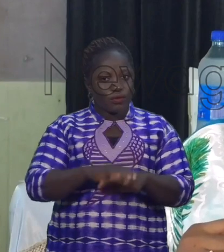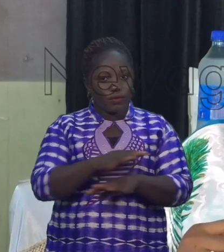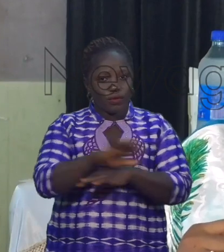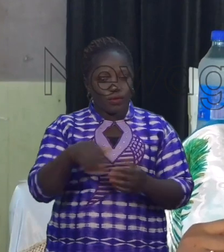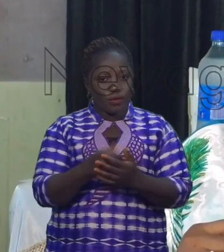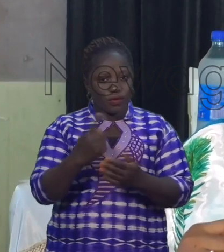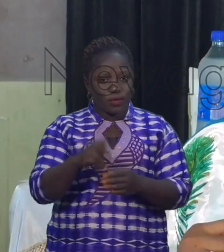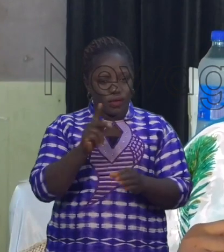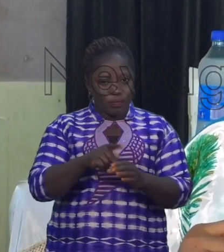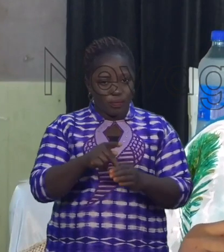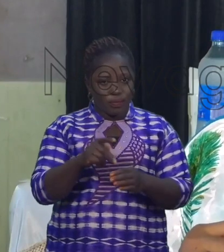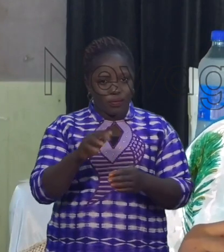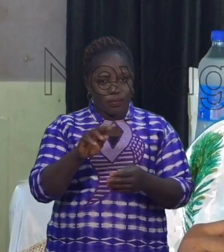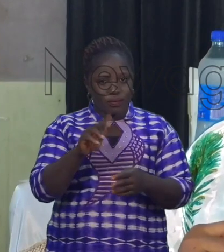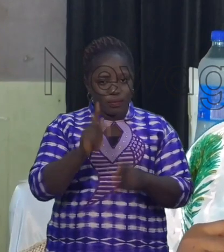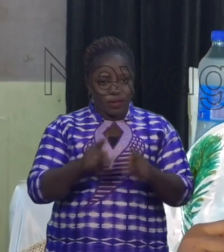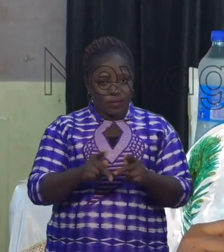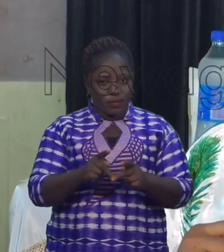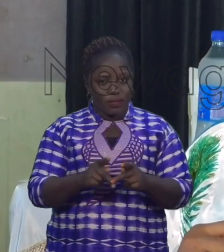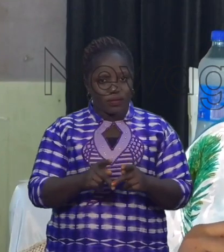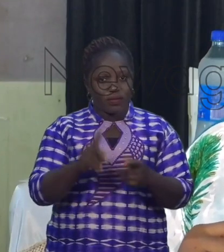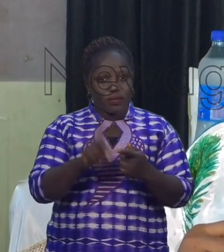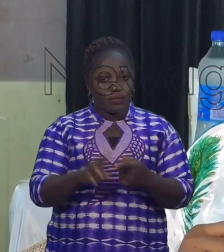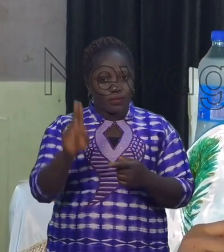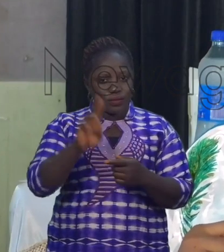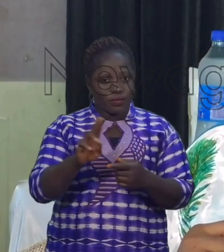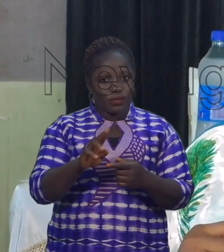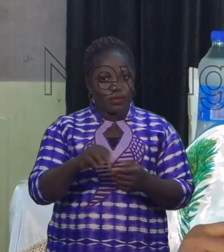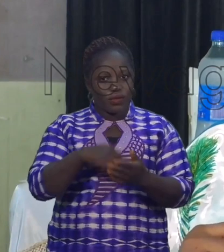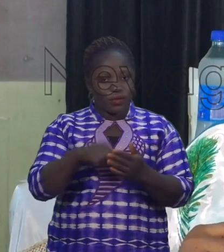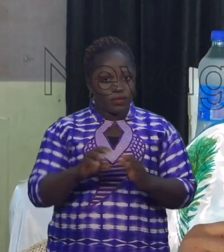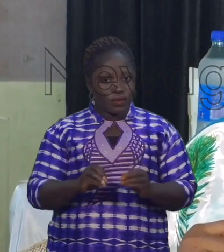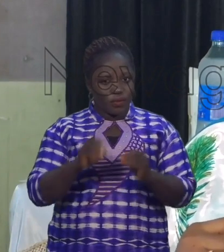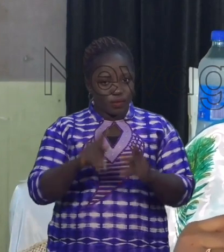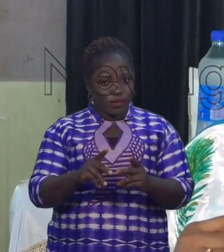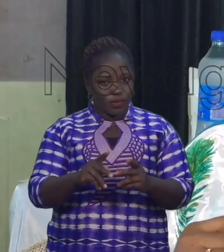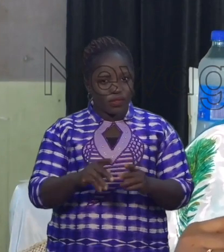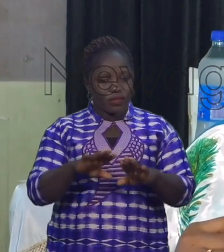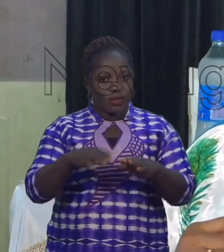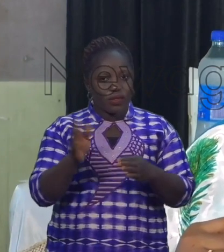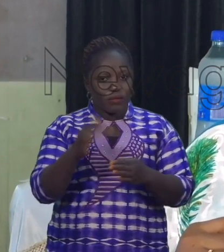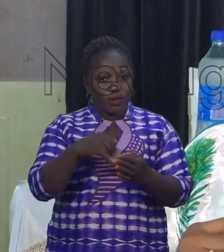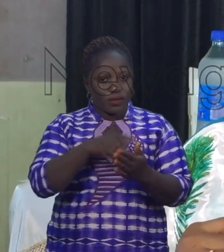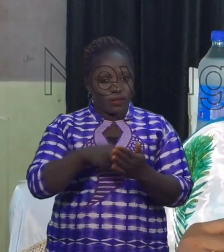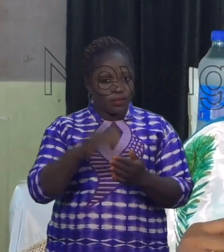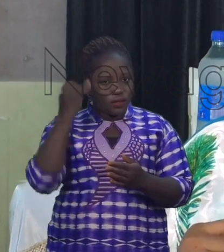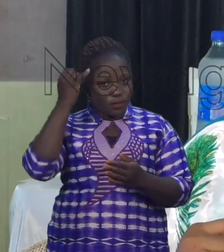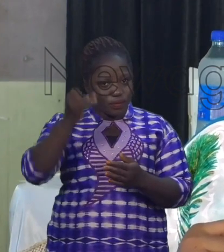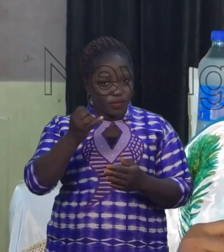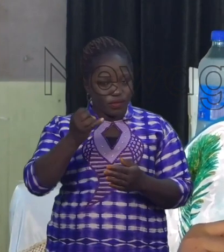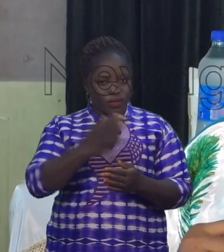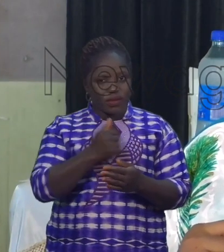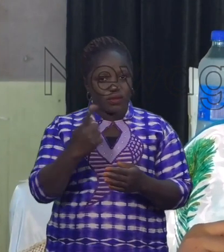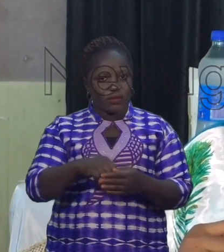encourage the participants here today to maximize the opportunities of today and utilize efficiently the